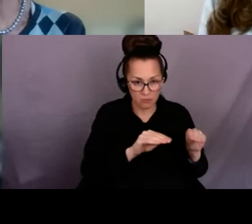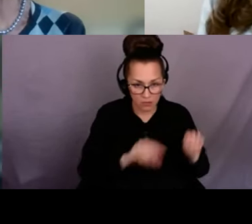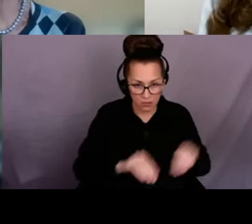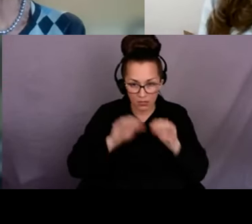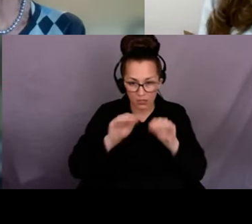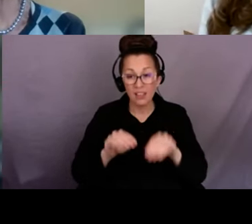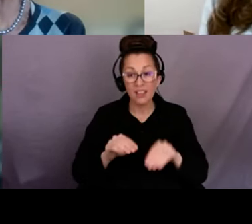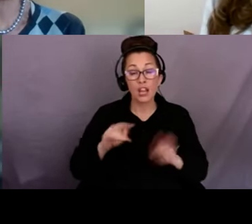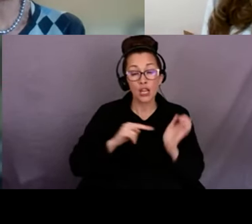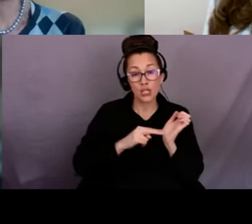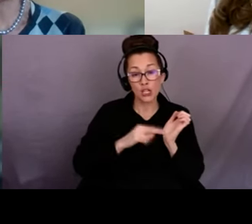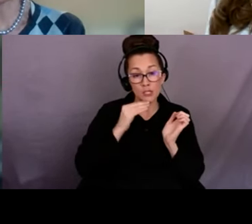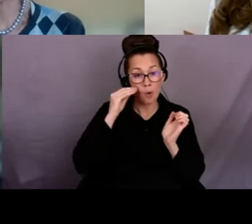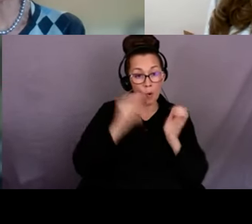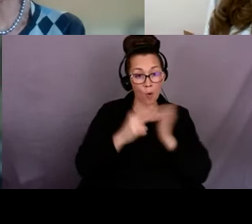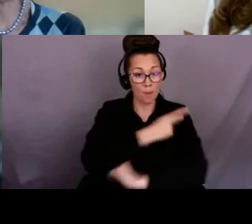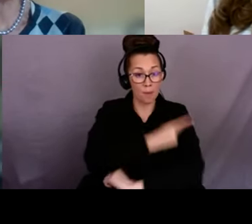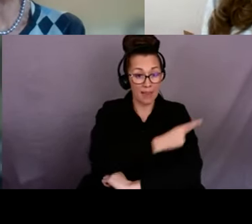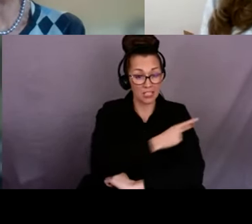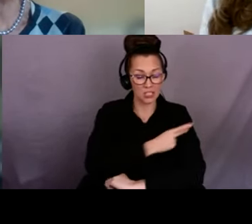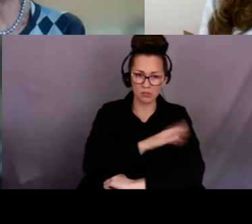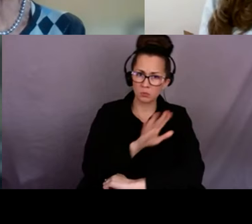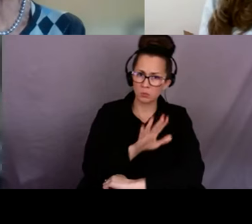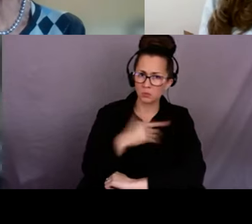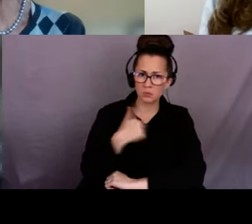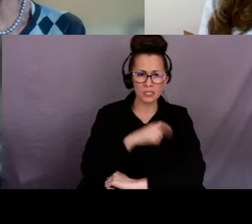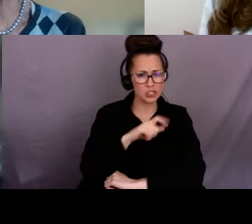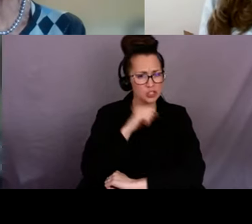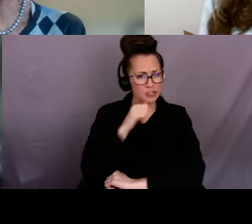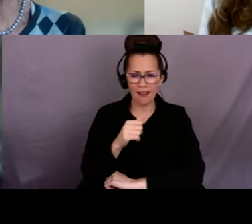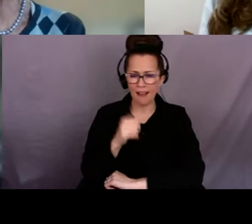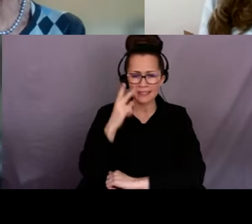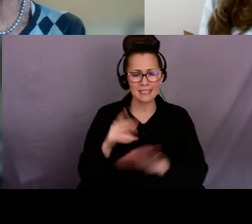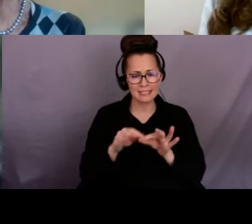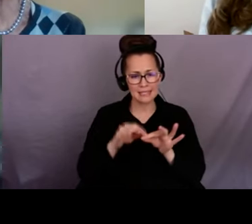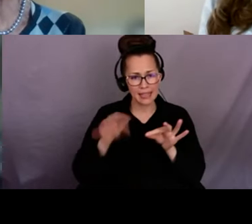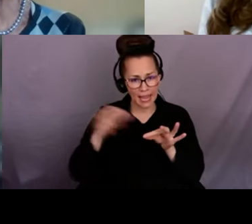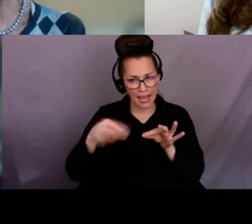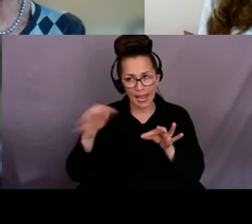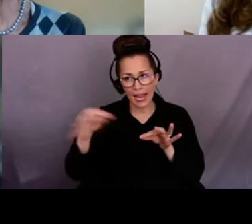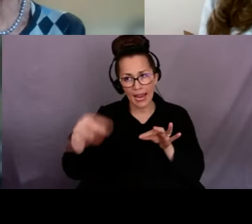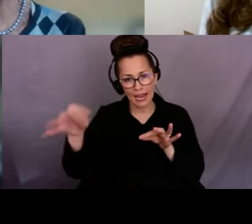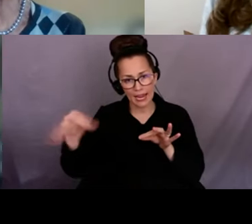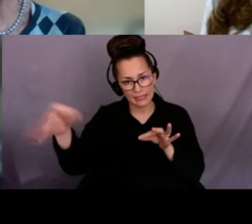we shouldn't be having these delays in getting